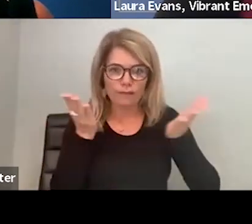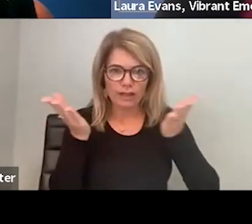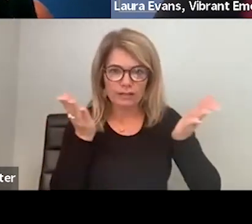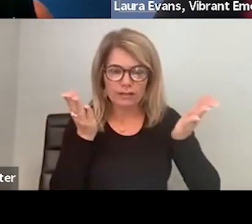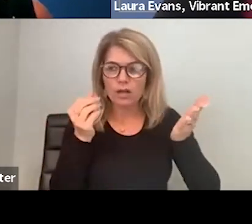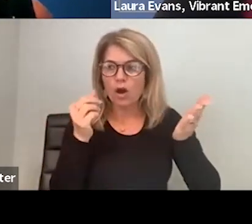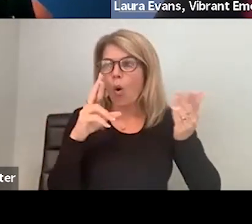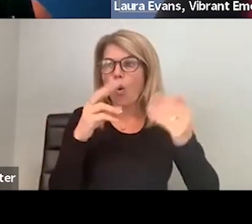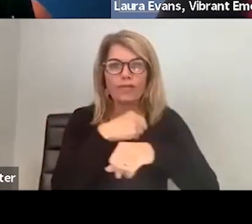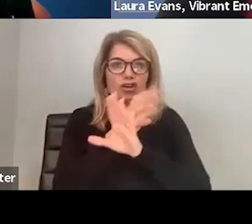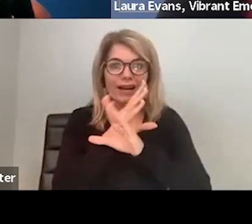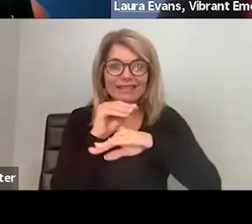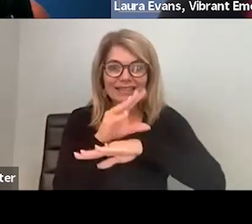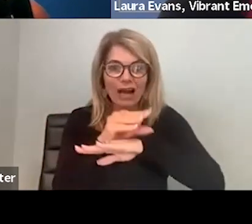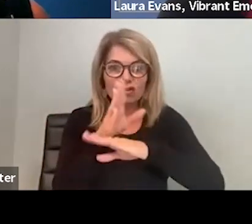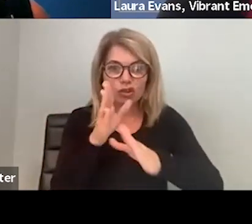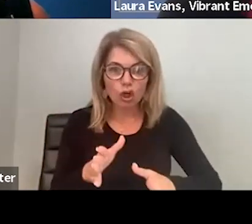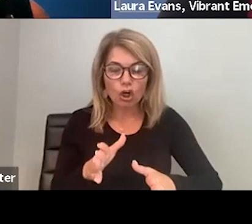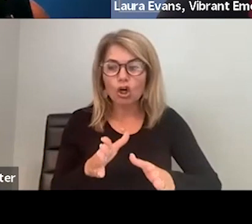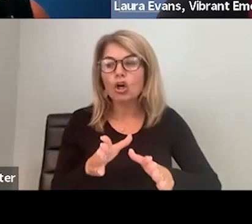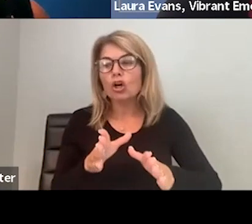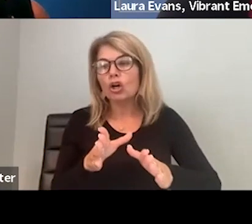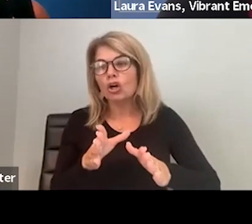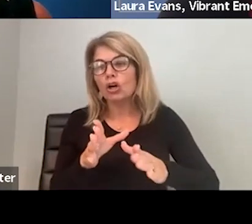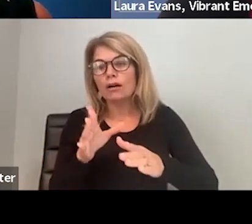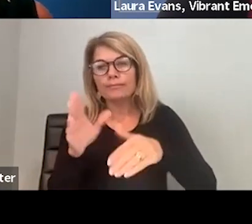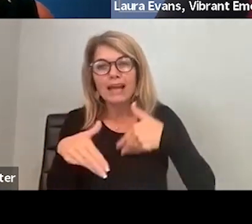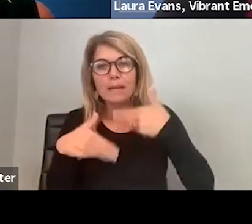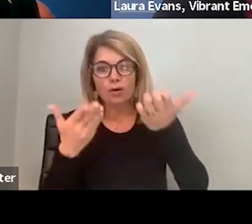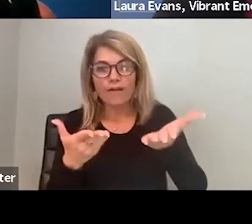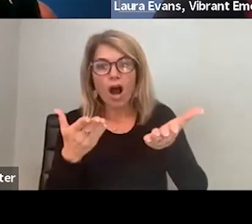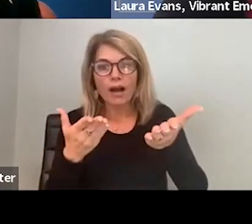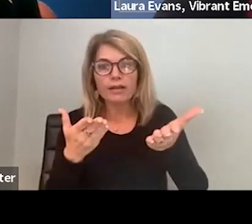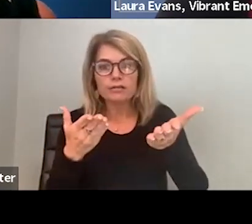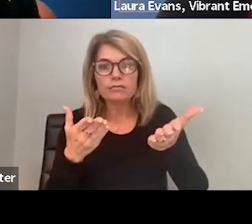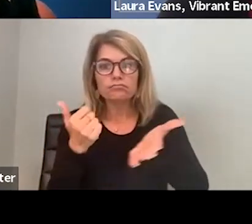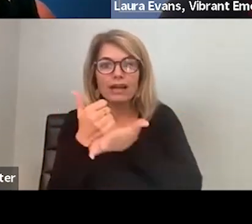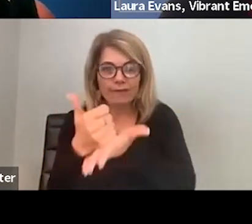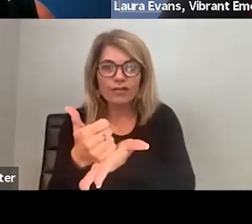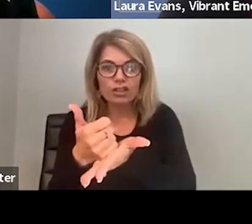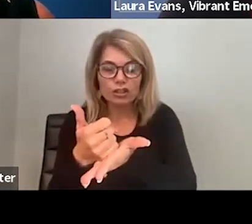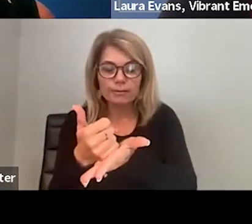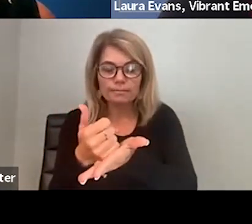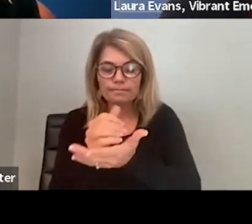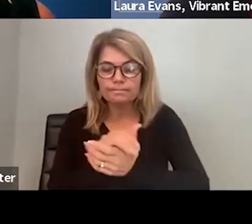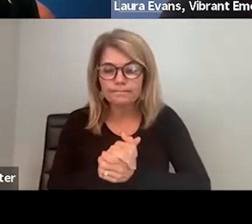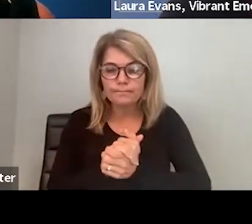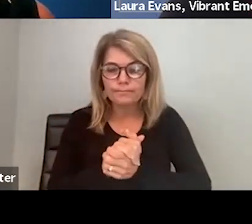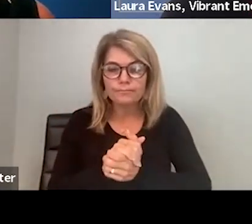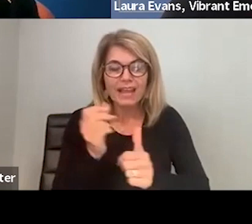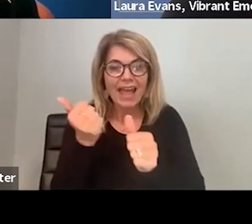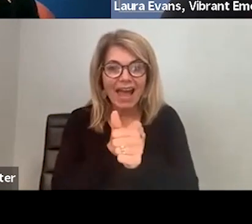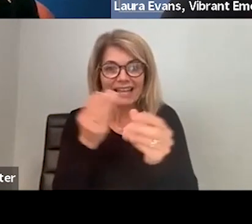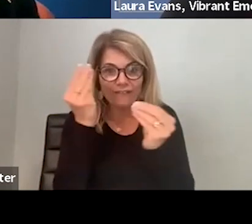that crisis counselor work through and provide intervention. Any information that is obtained, we